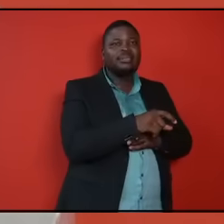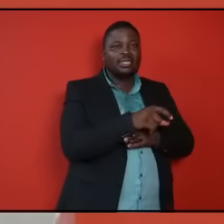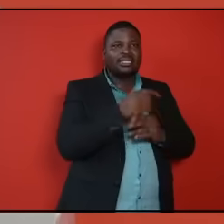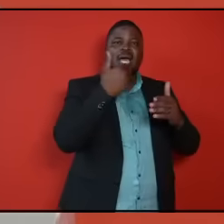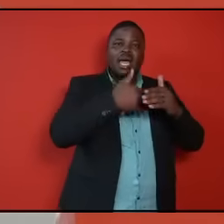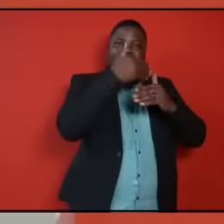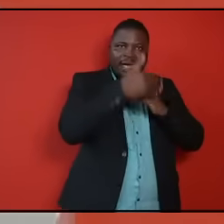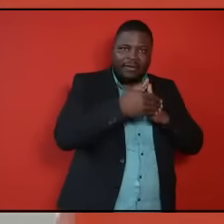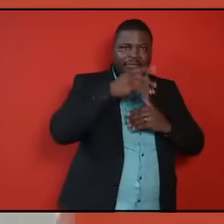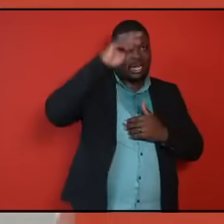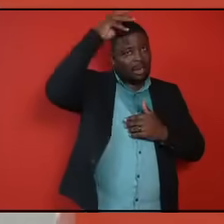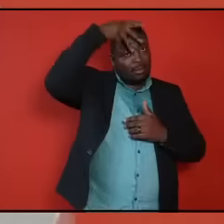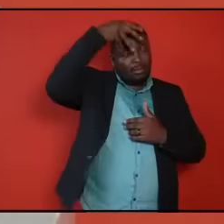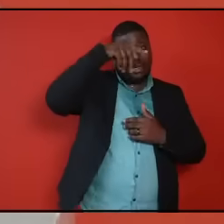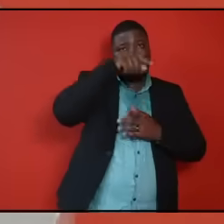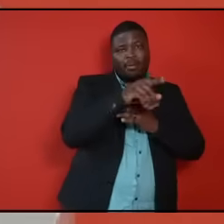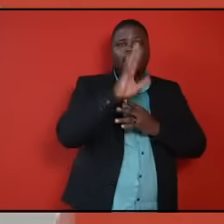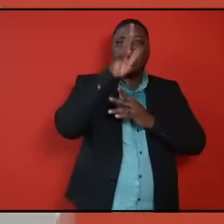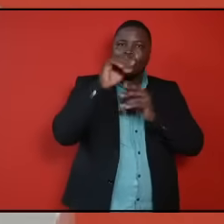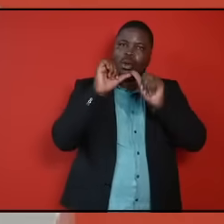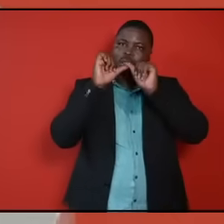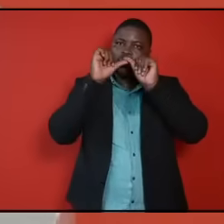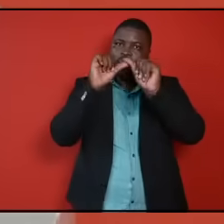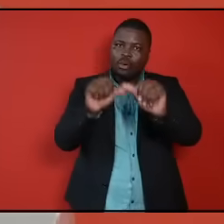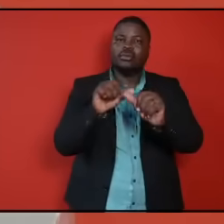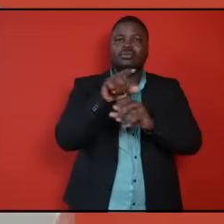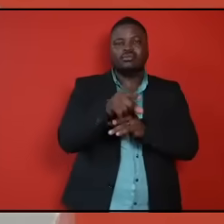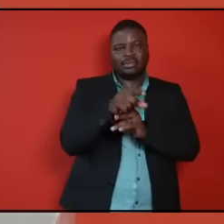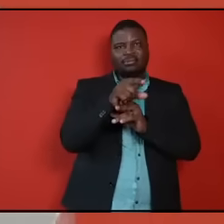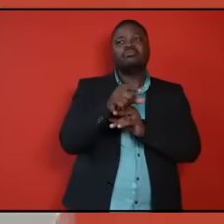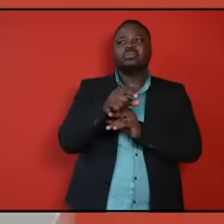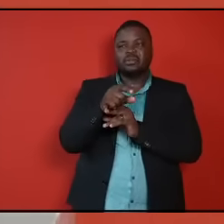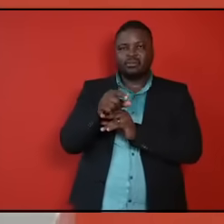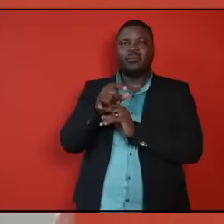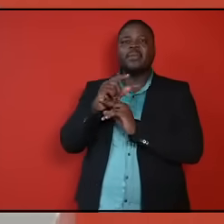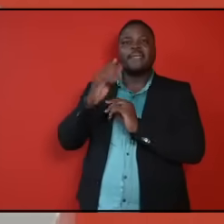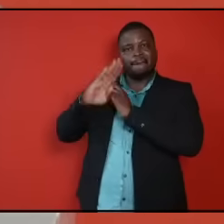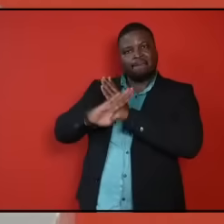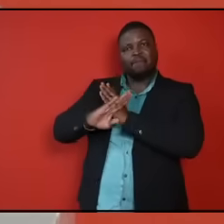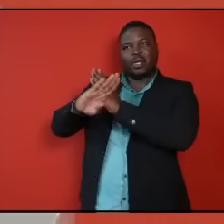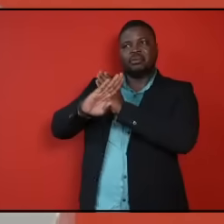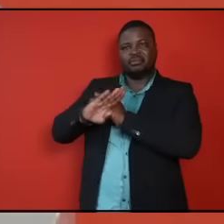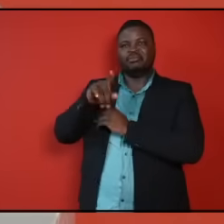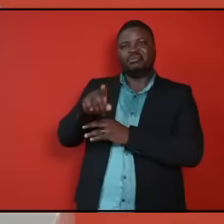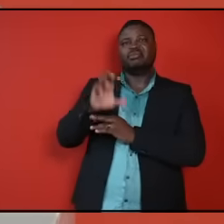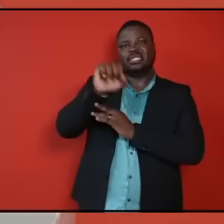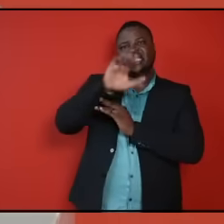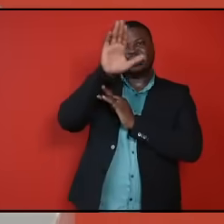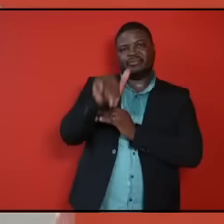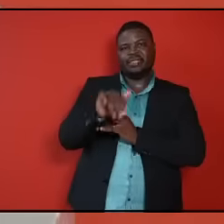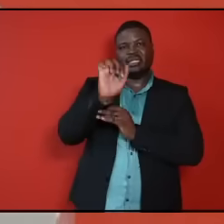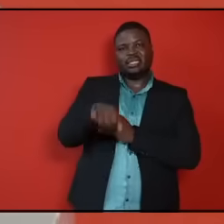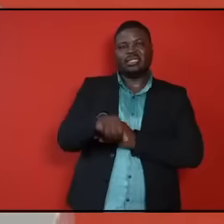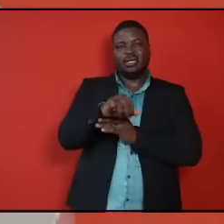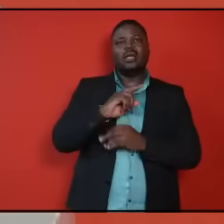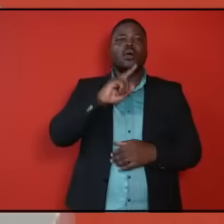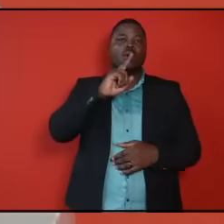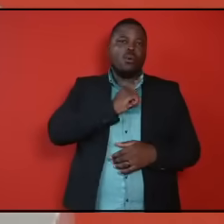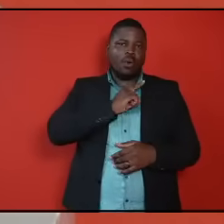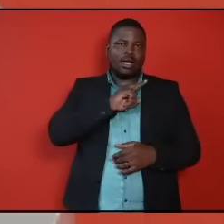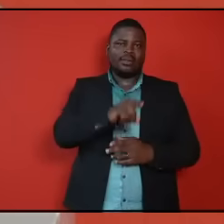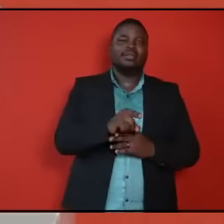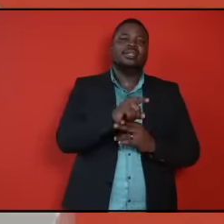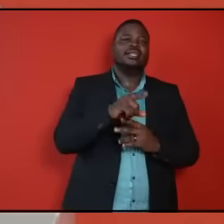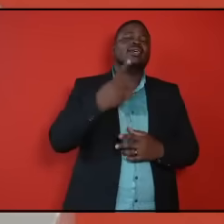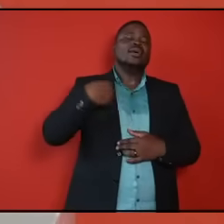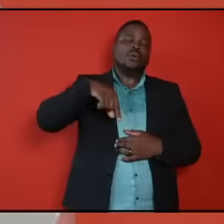is going to continue this policy of being anti-South Africa. Why? You are going to be punished for the stance